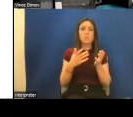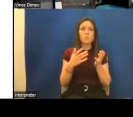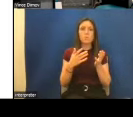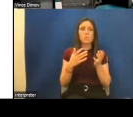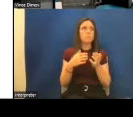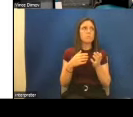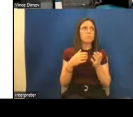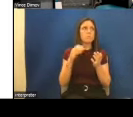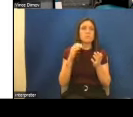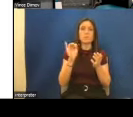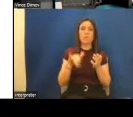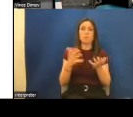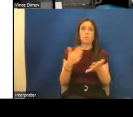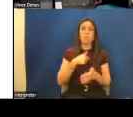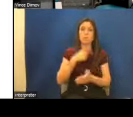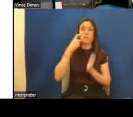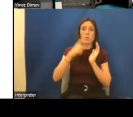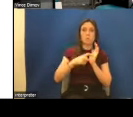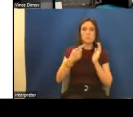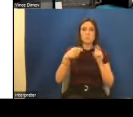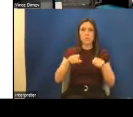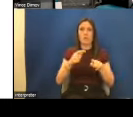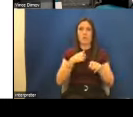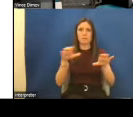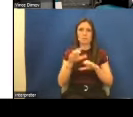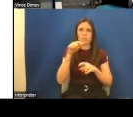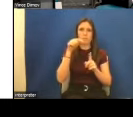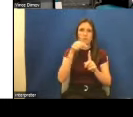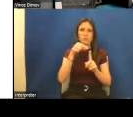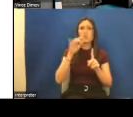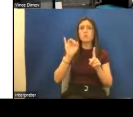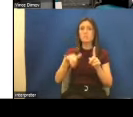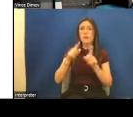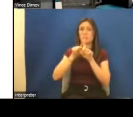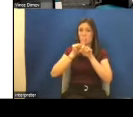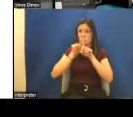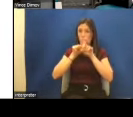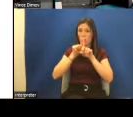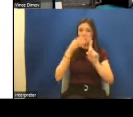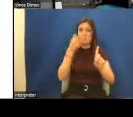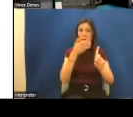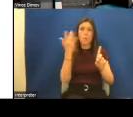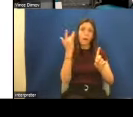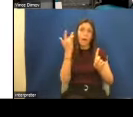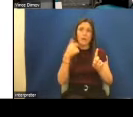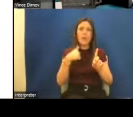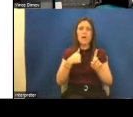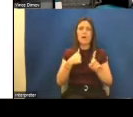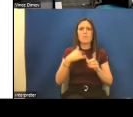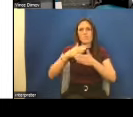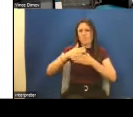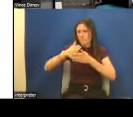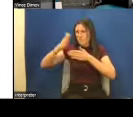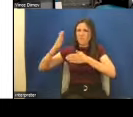what came up with what I was doing. First of all, these asterisks are there because of something I found out at the very